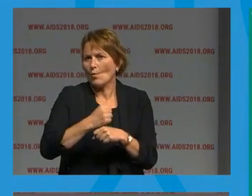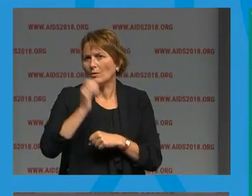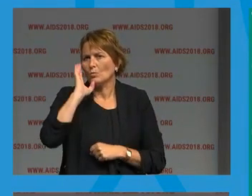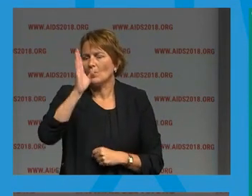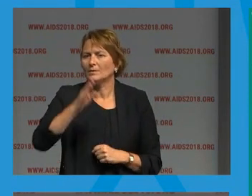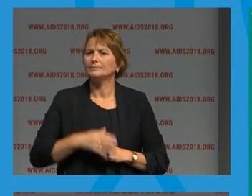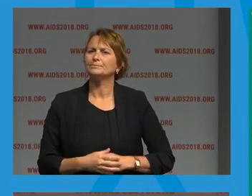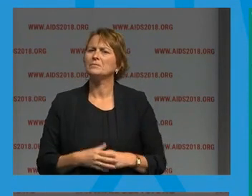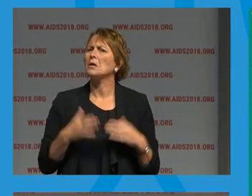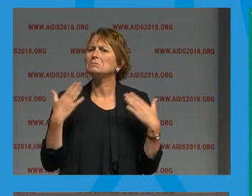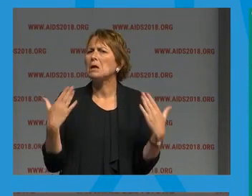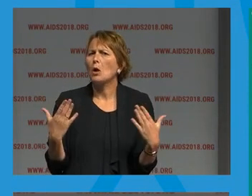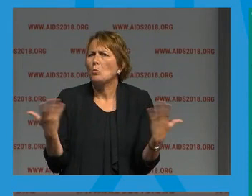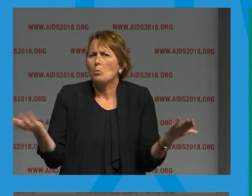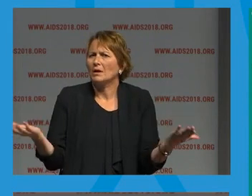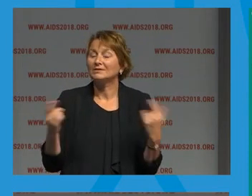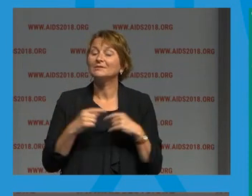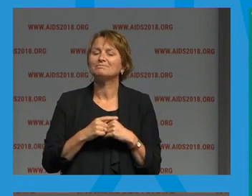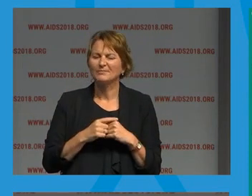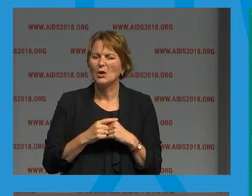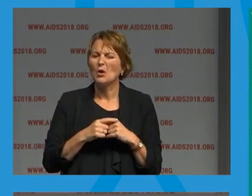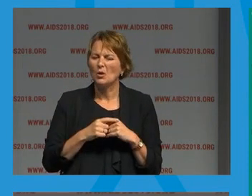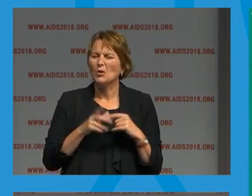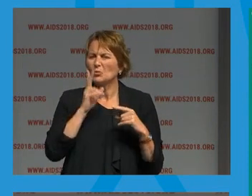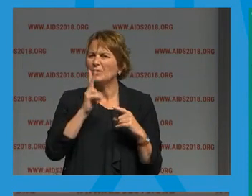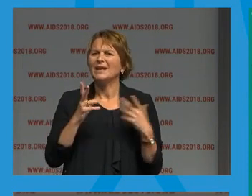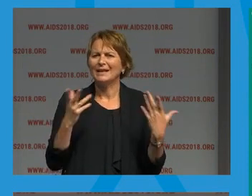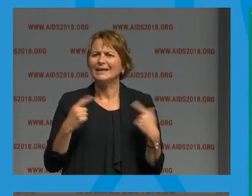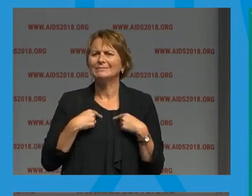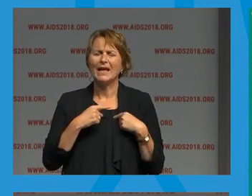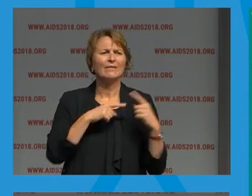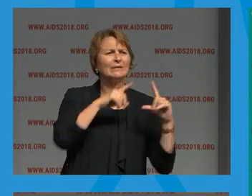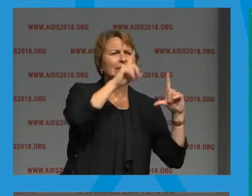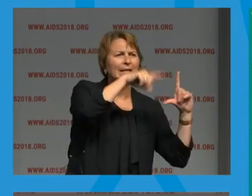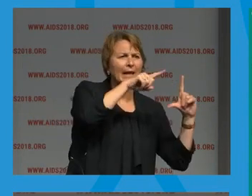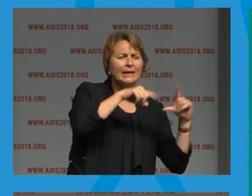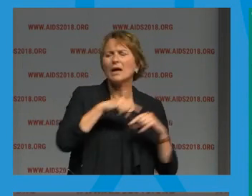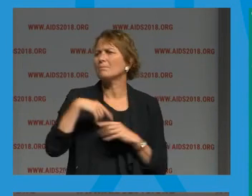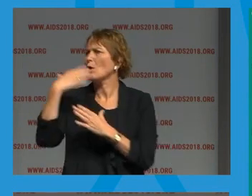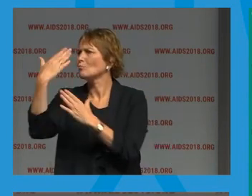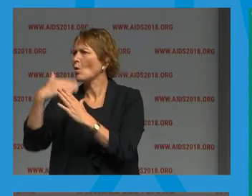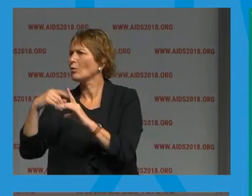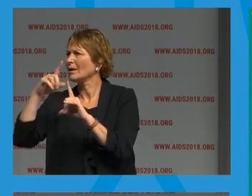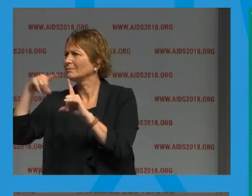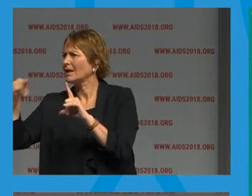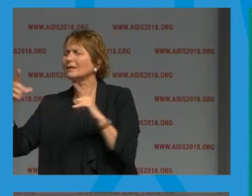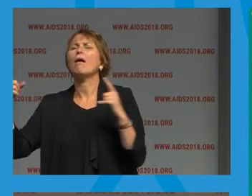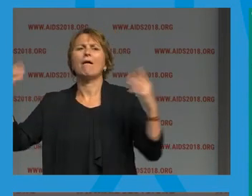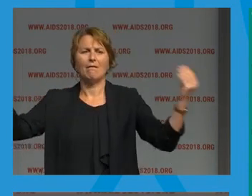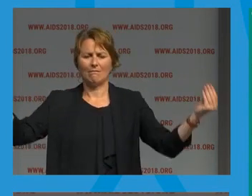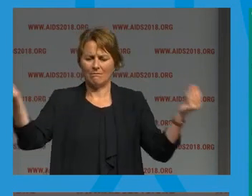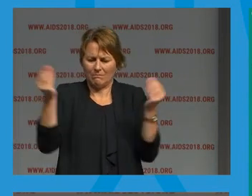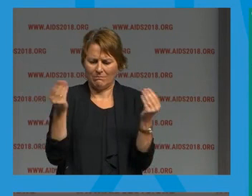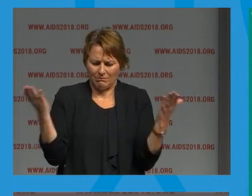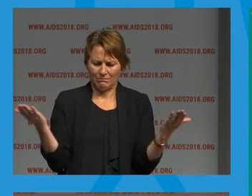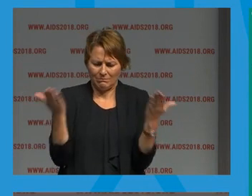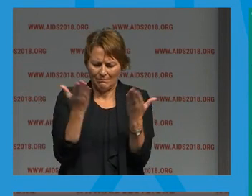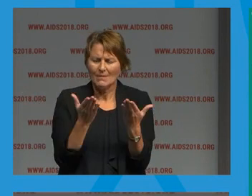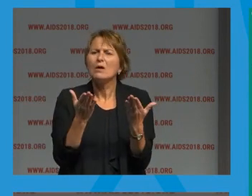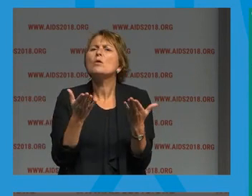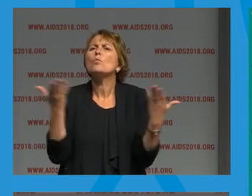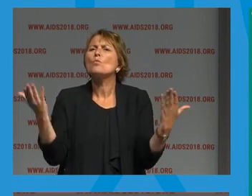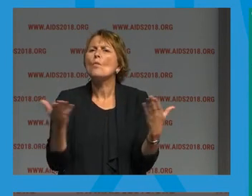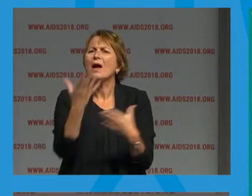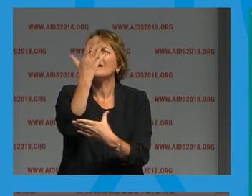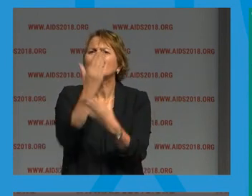So what are we doing? We're triangulating surveillance data and program data to identify the key gaps in the